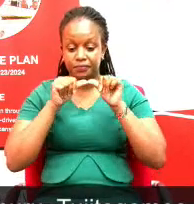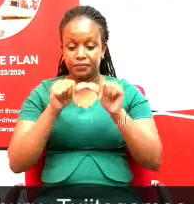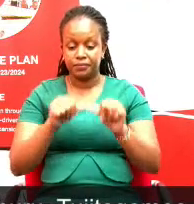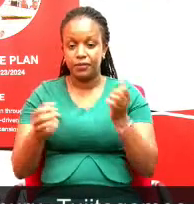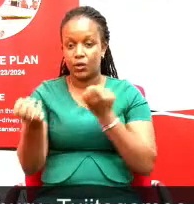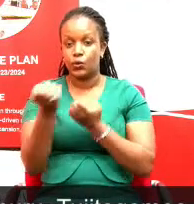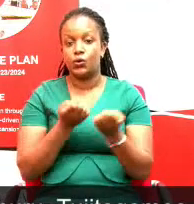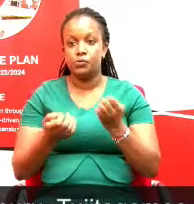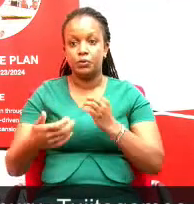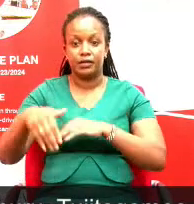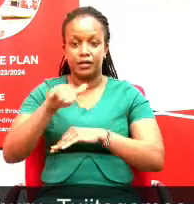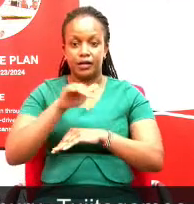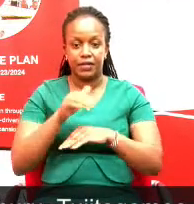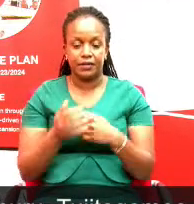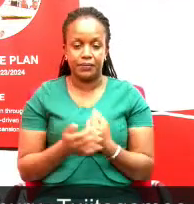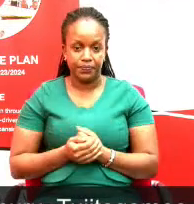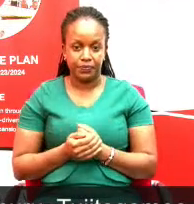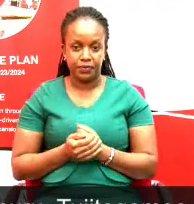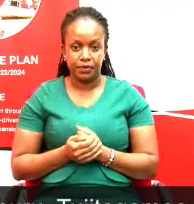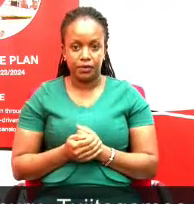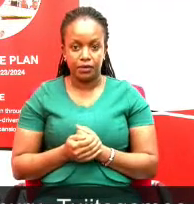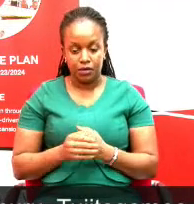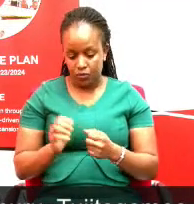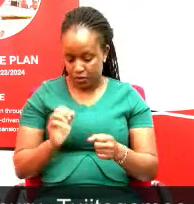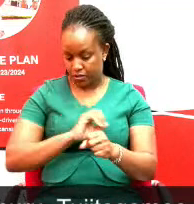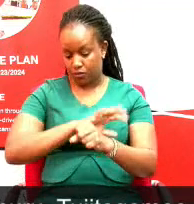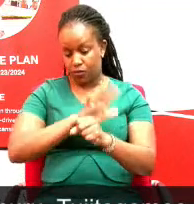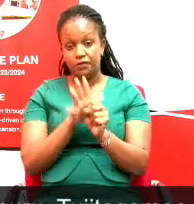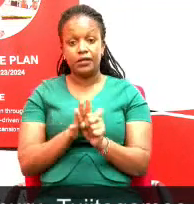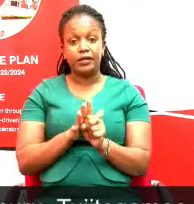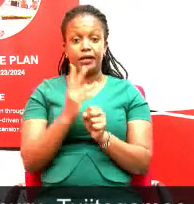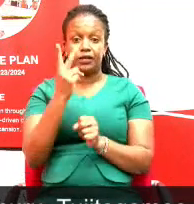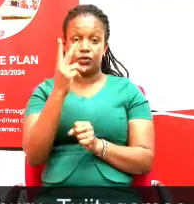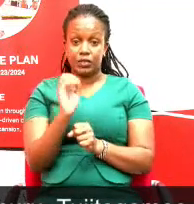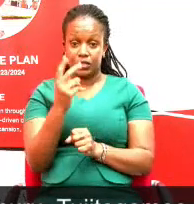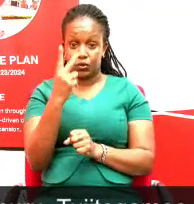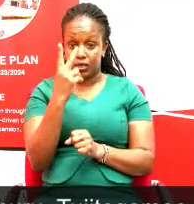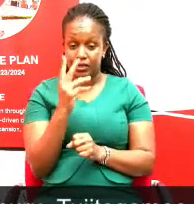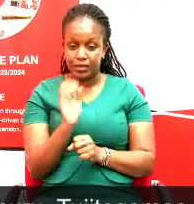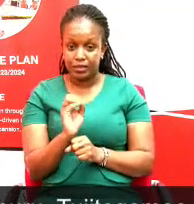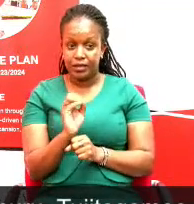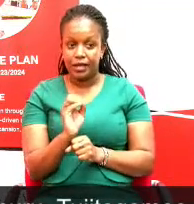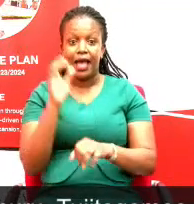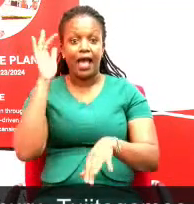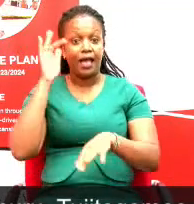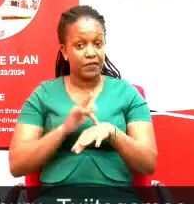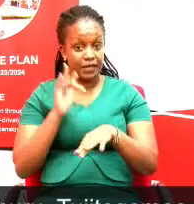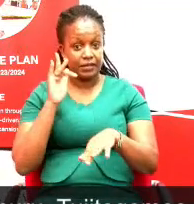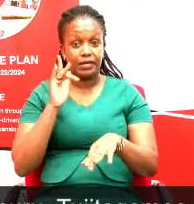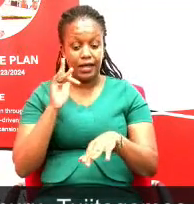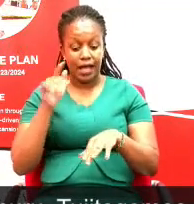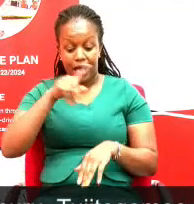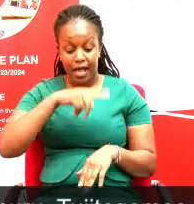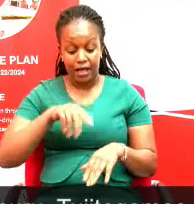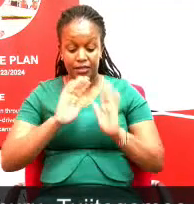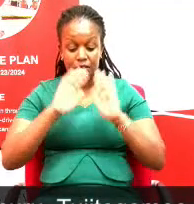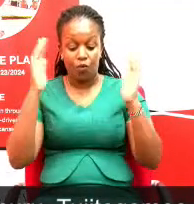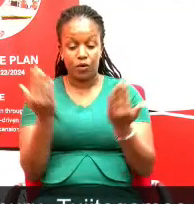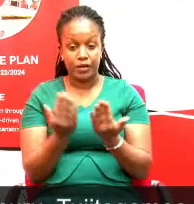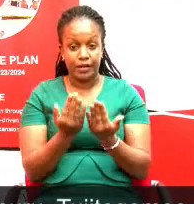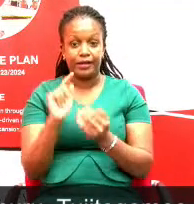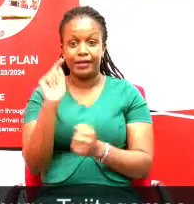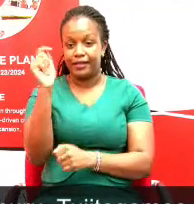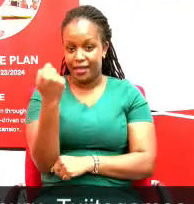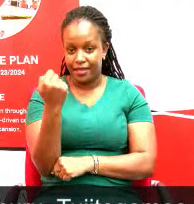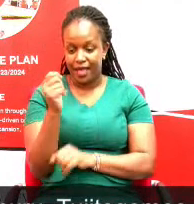recovery. The outbreak of COVID-19 pandemic in 2020 affected economic activities globally, and Kenya